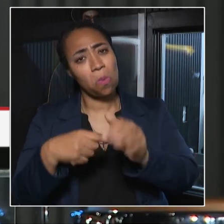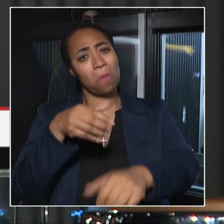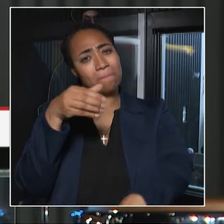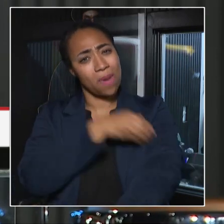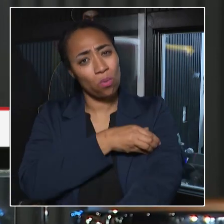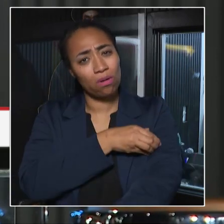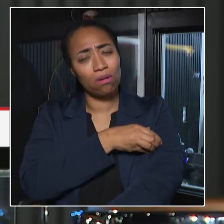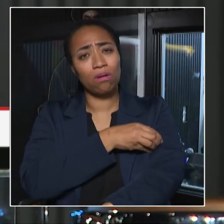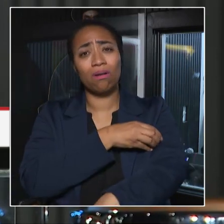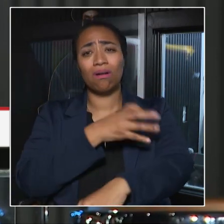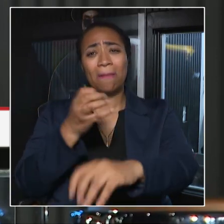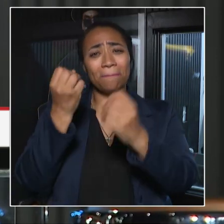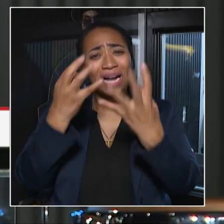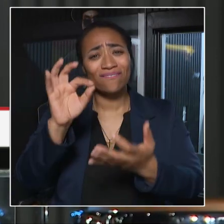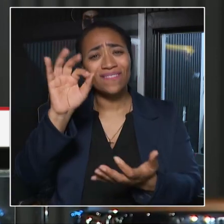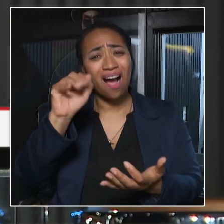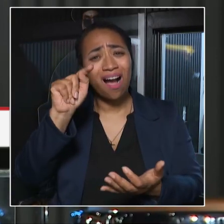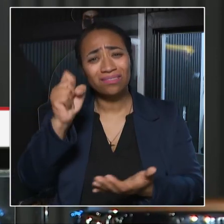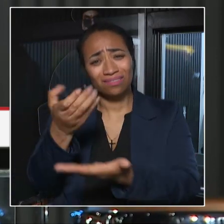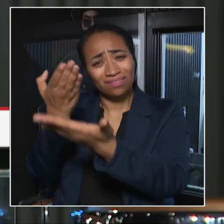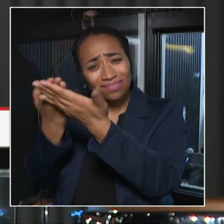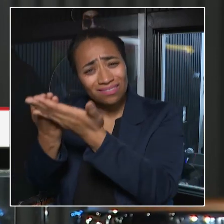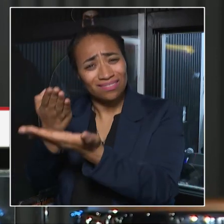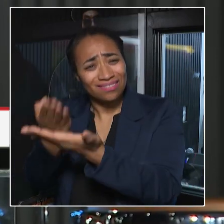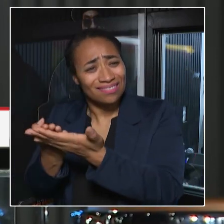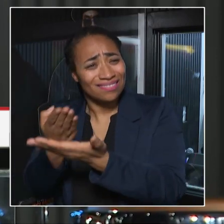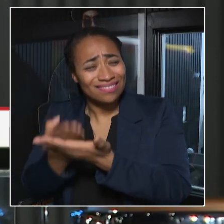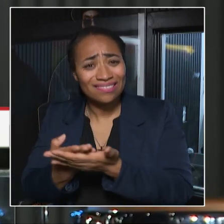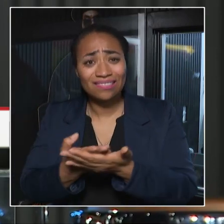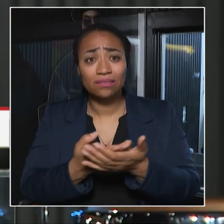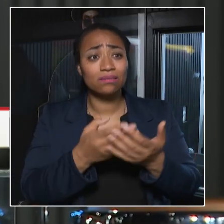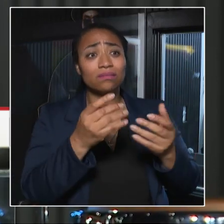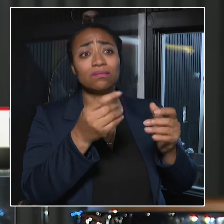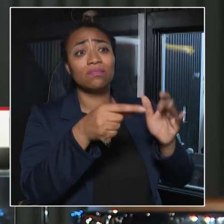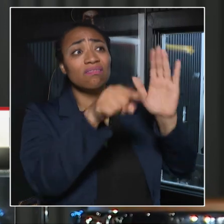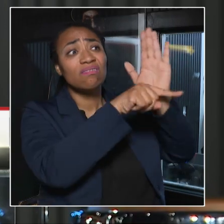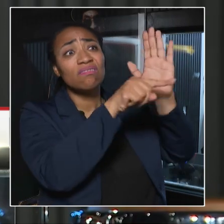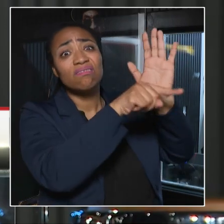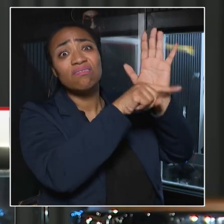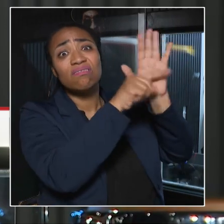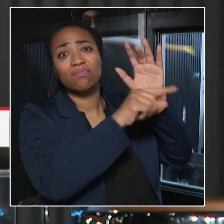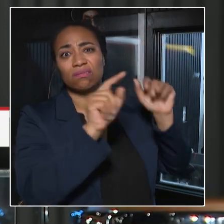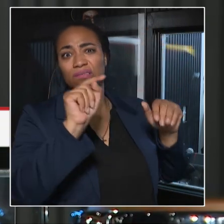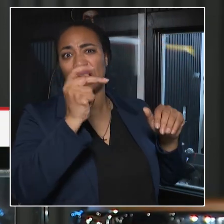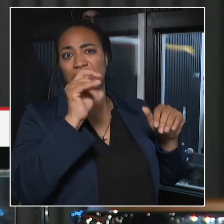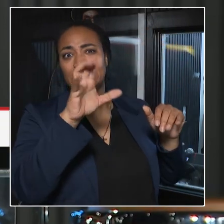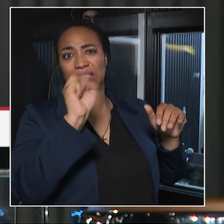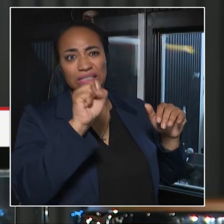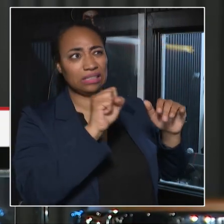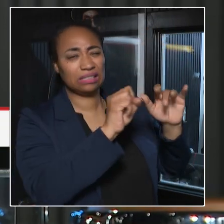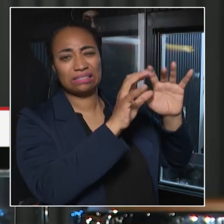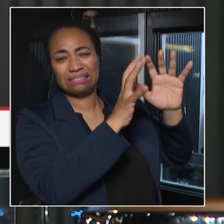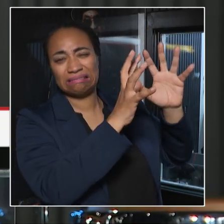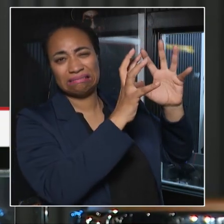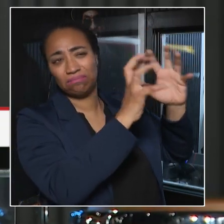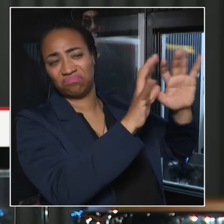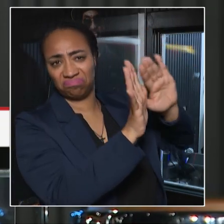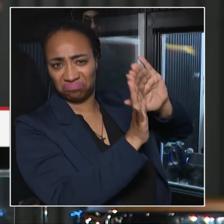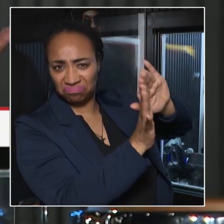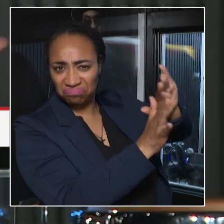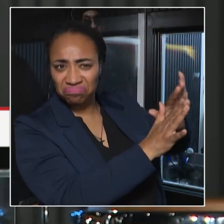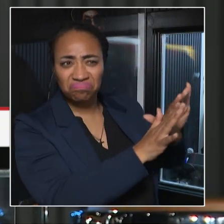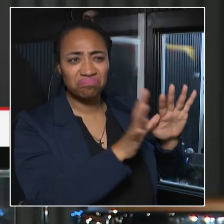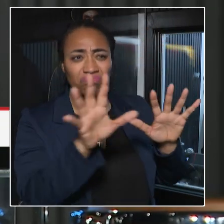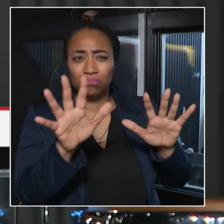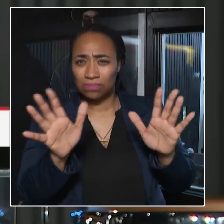dialogue that we have in this country right now. And small museums like this, community-led museums, we don't have corporate support. We